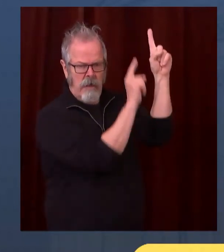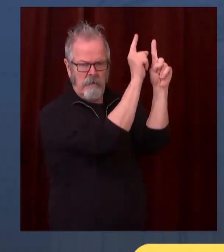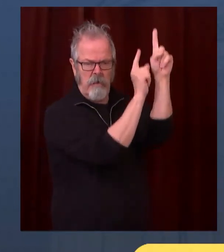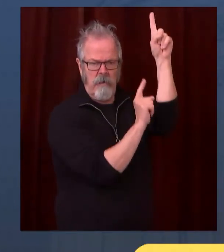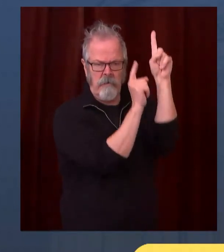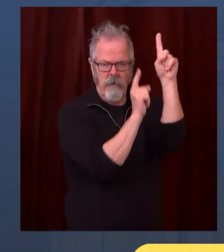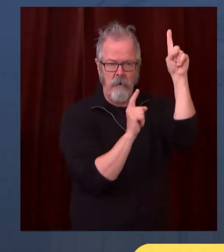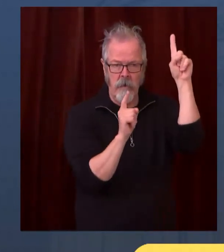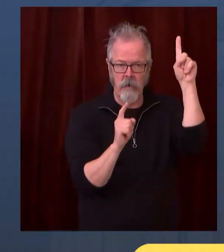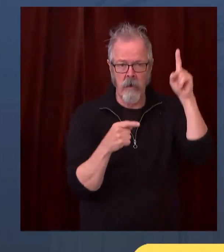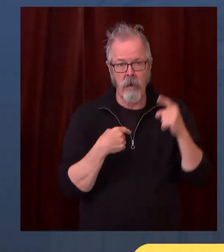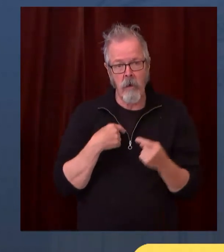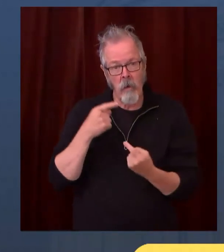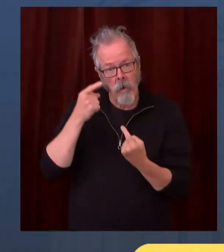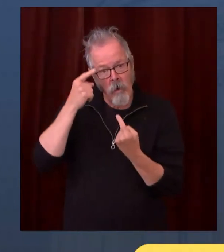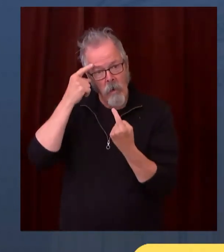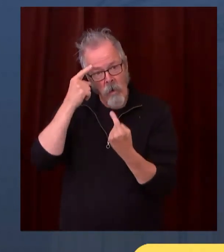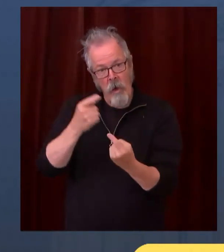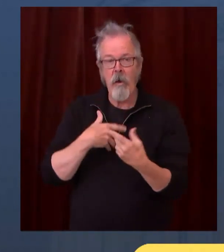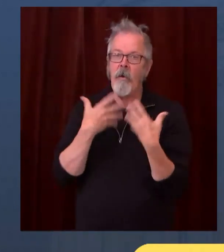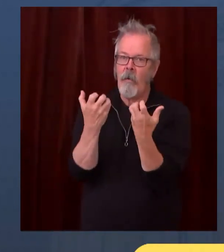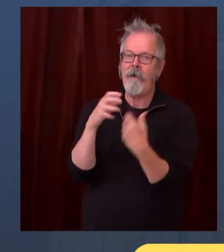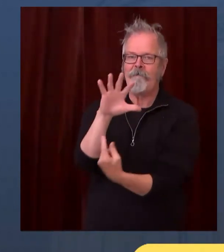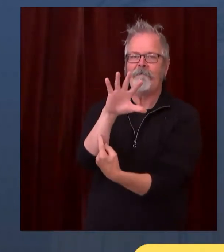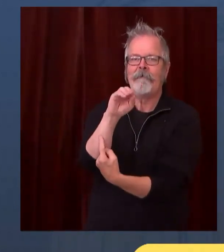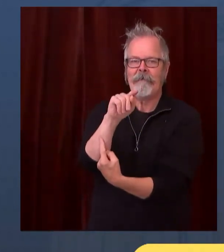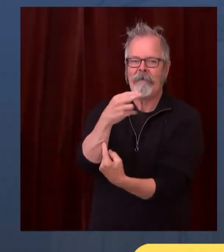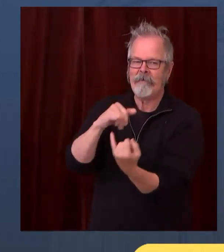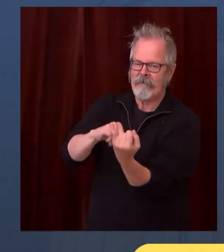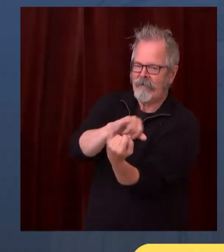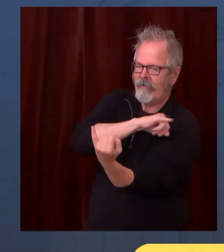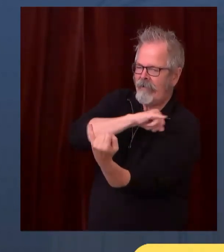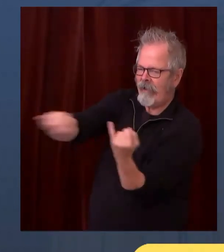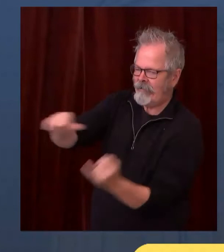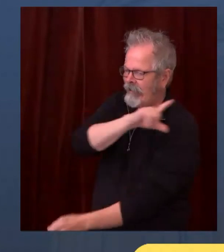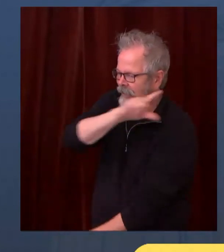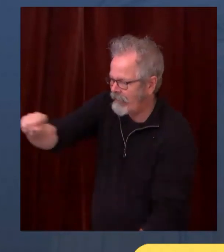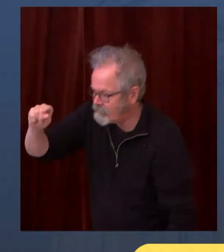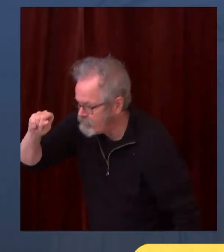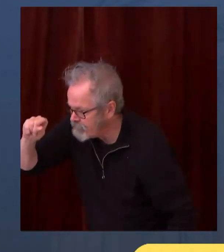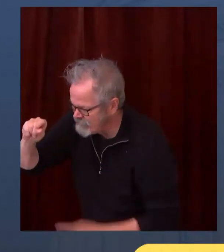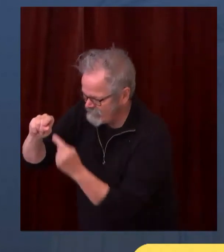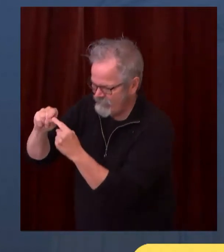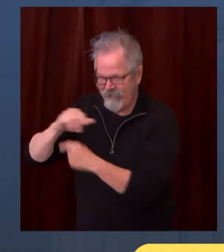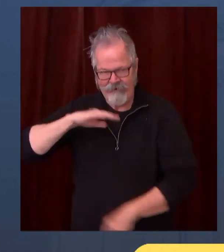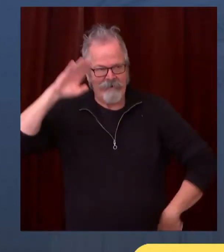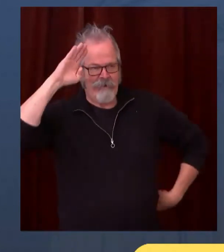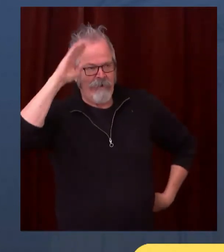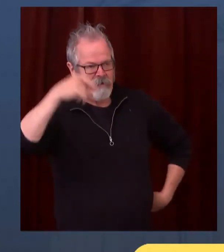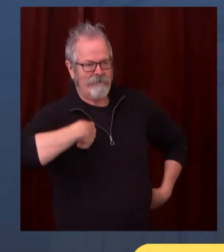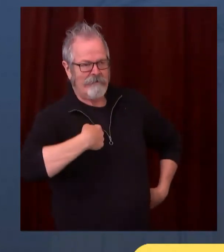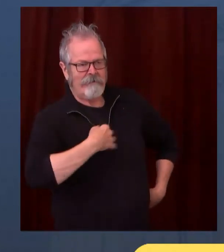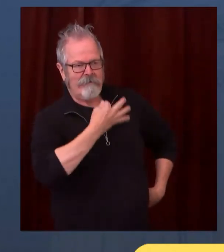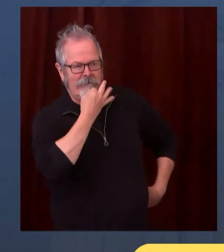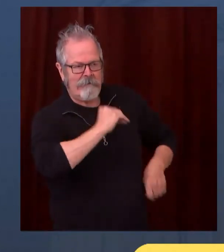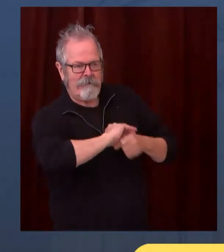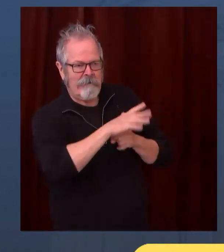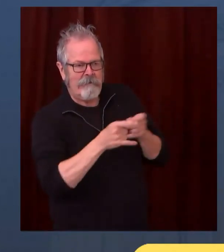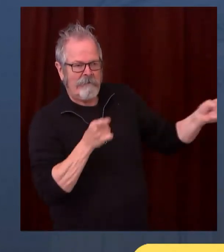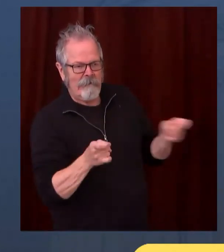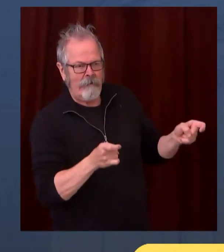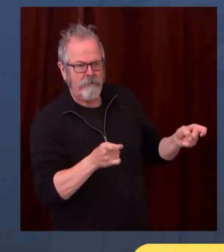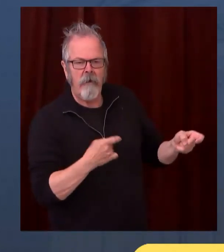We don't want to be number on this. We want to be number one. We want to be number 50. At the moment, we're 35 or